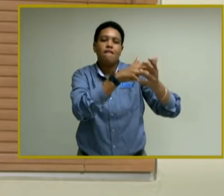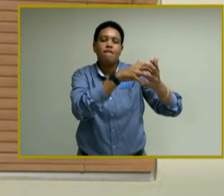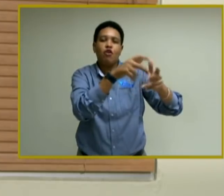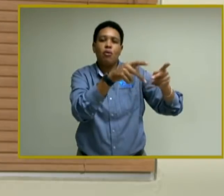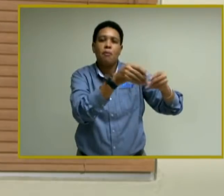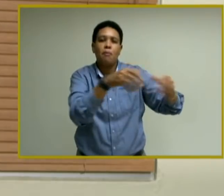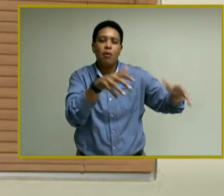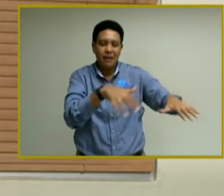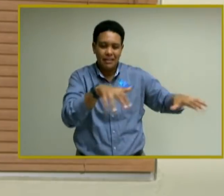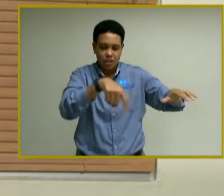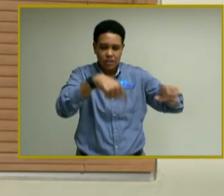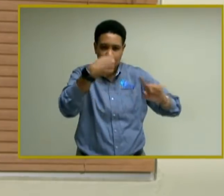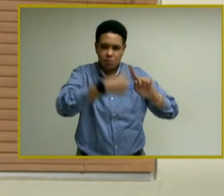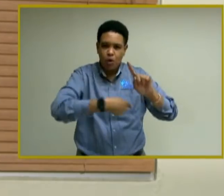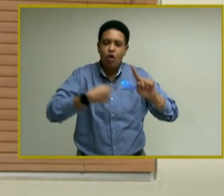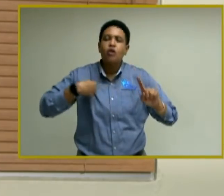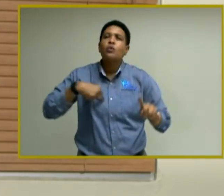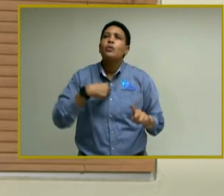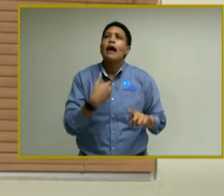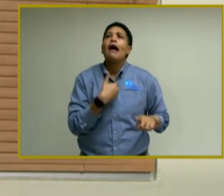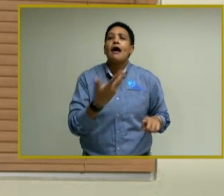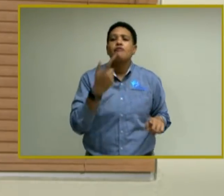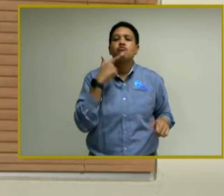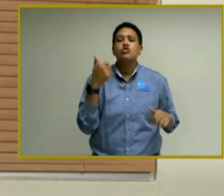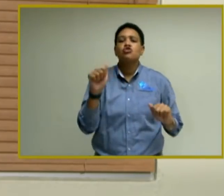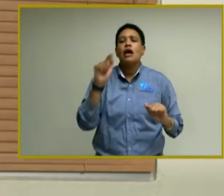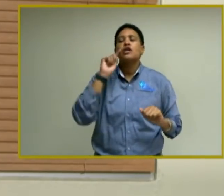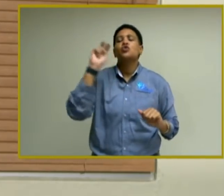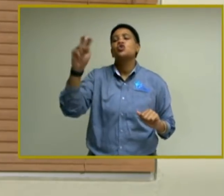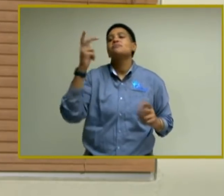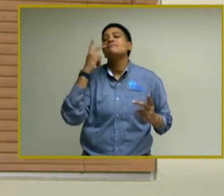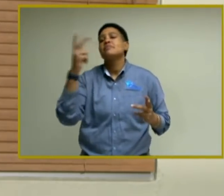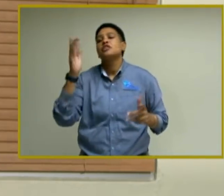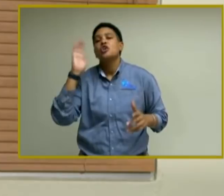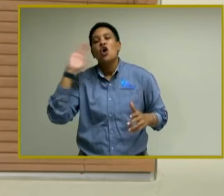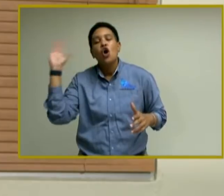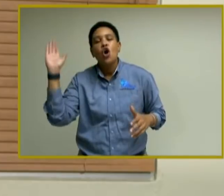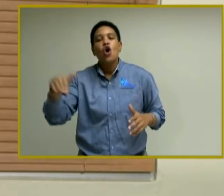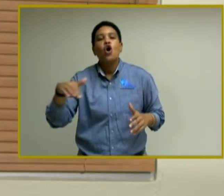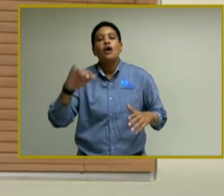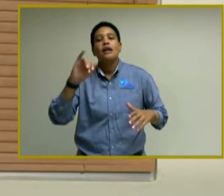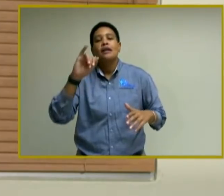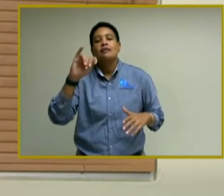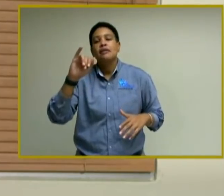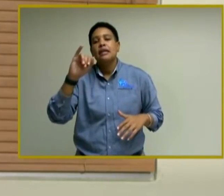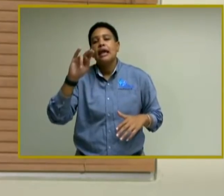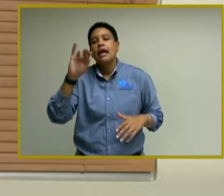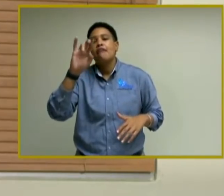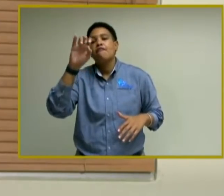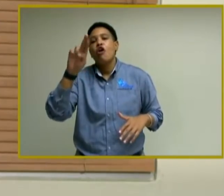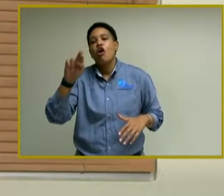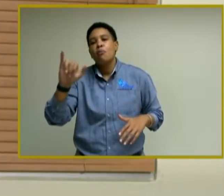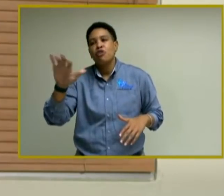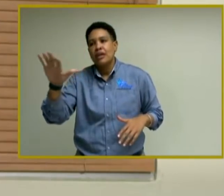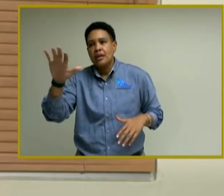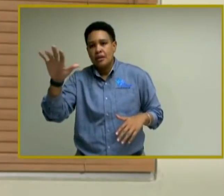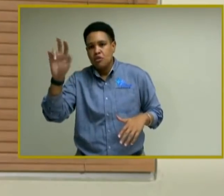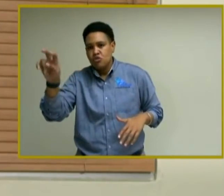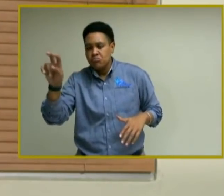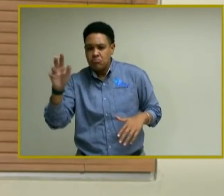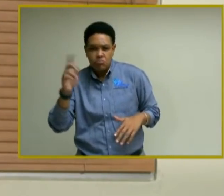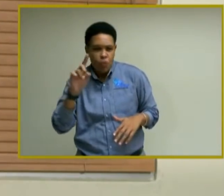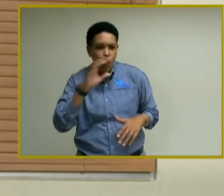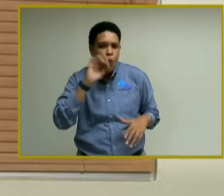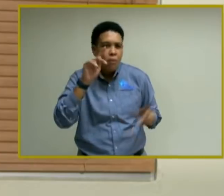This month, we would have tried to visit every single infirmary again. We would have tried to